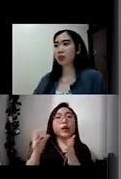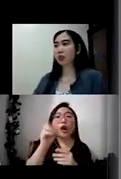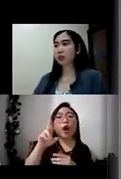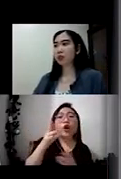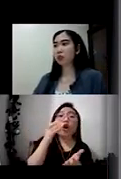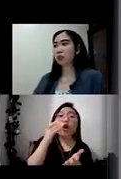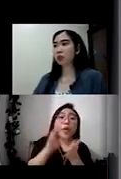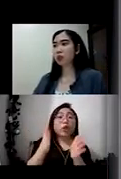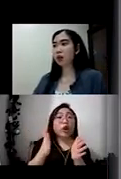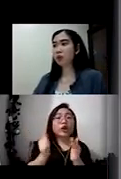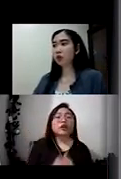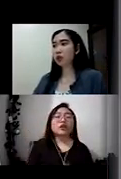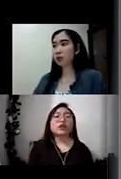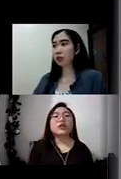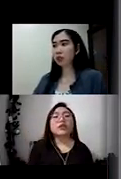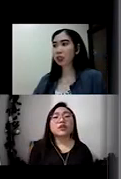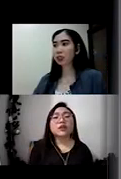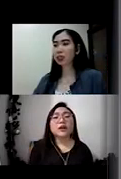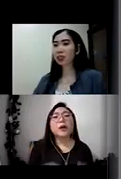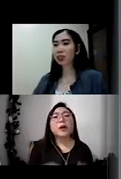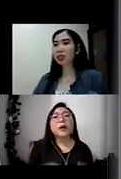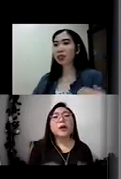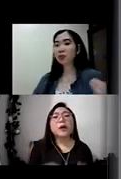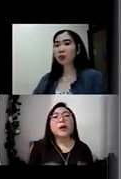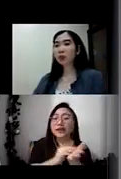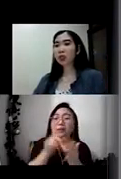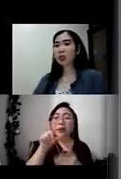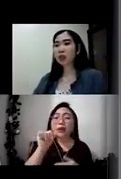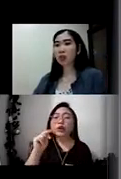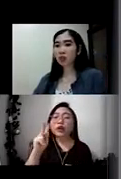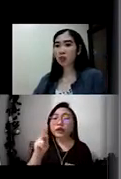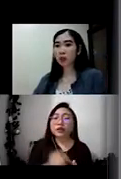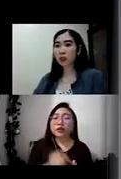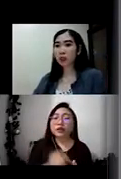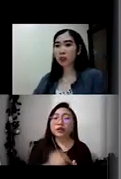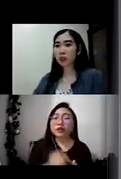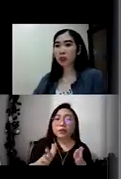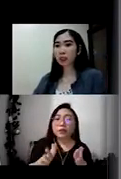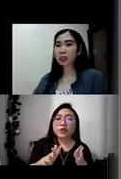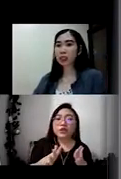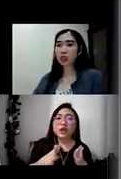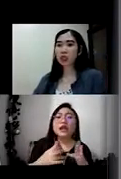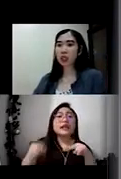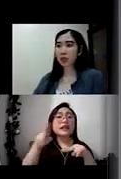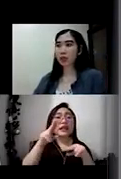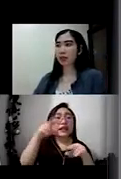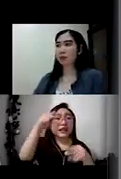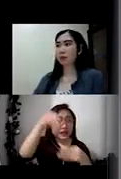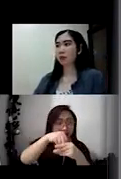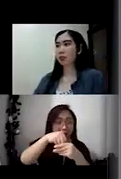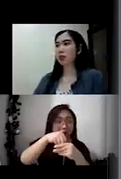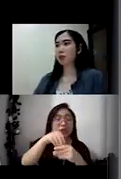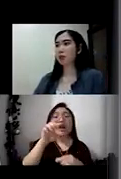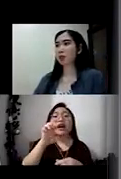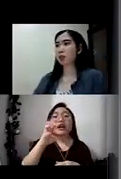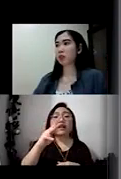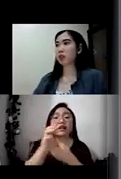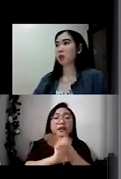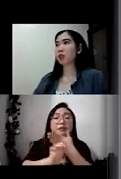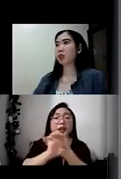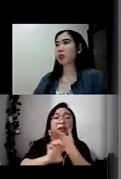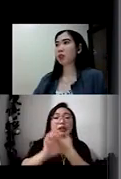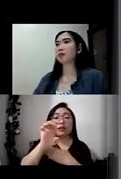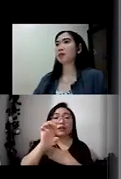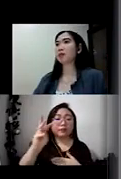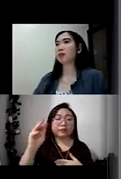Yan. So you have to copy the link, then put it or include it in your email. Okay?